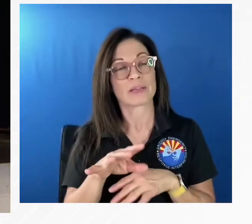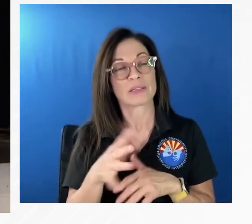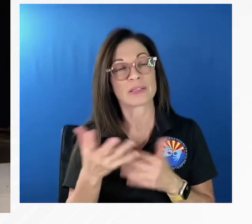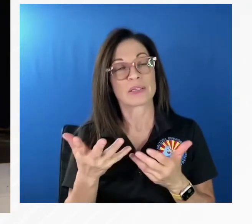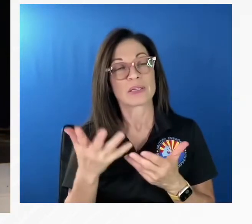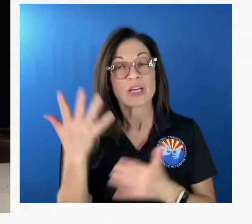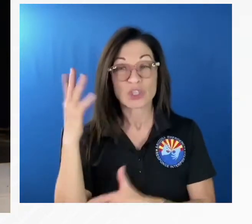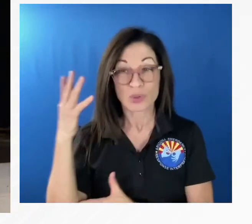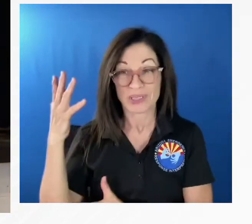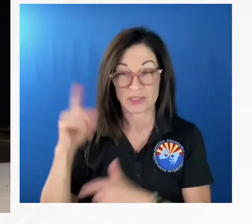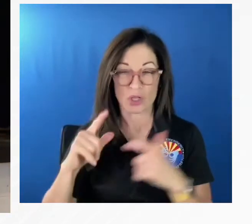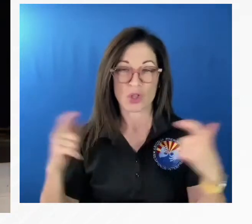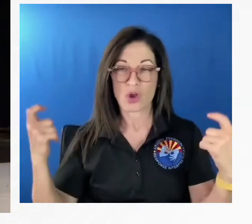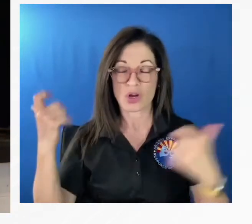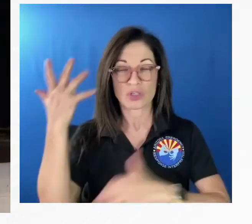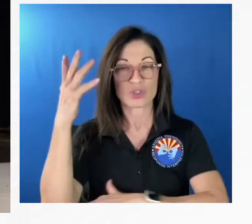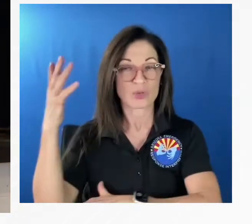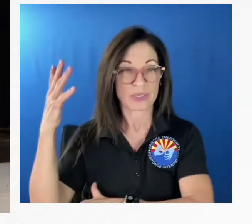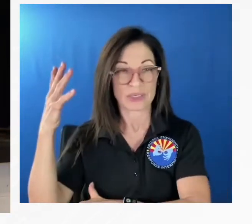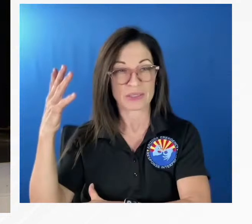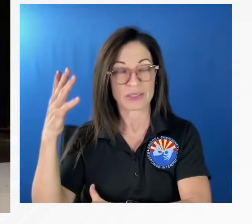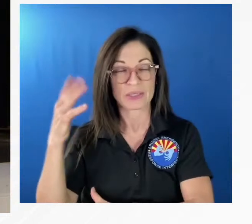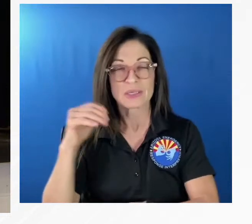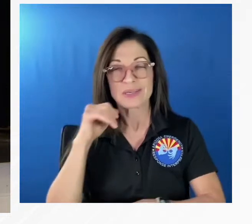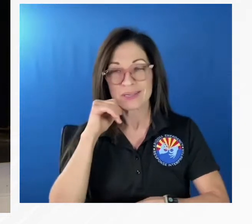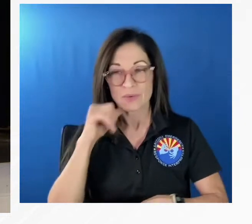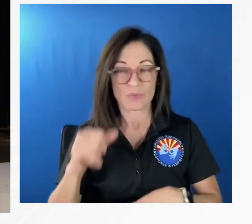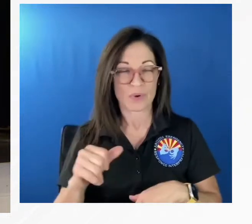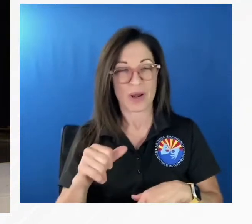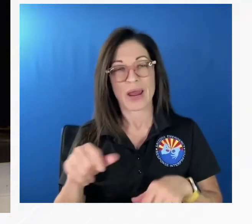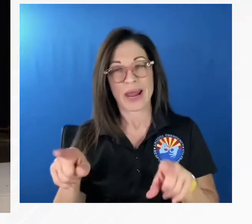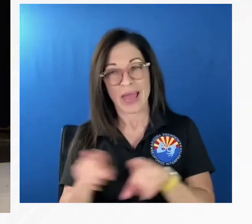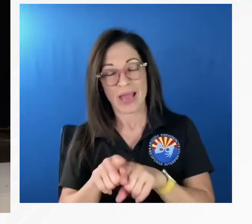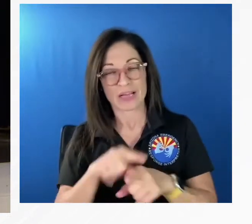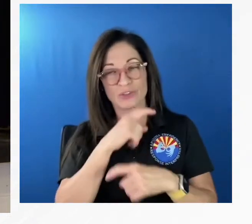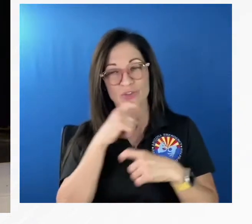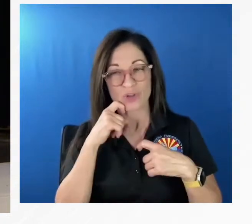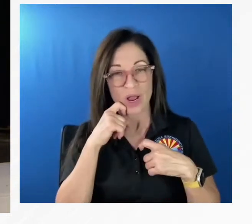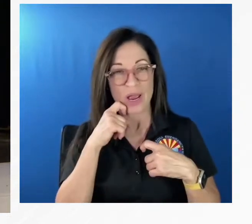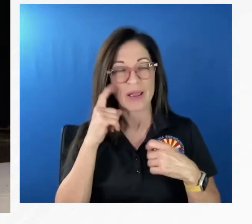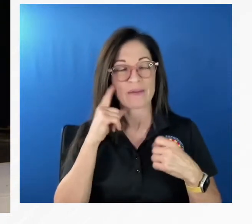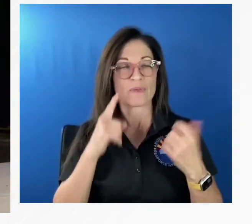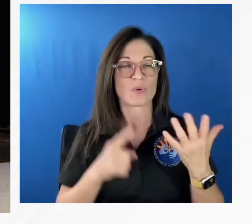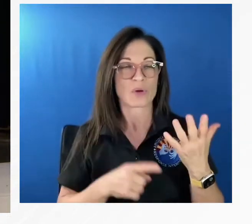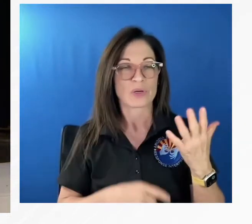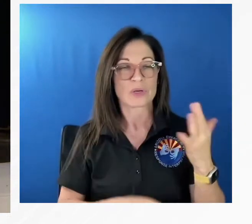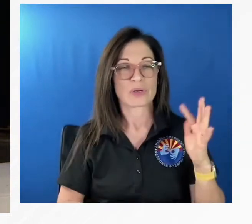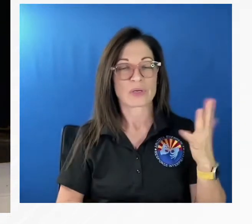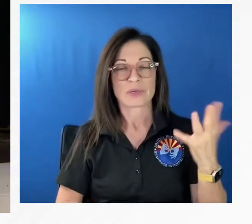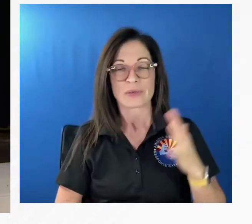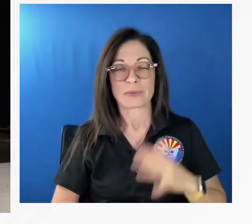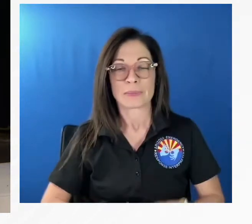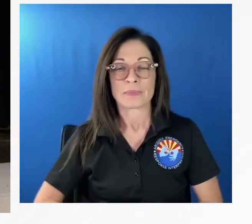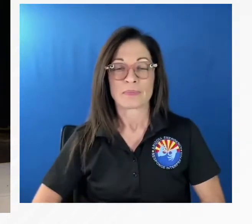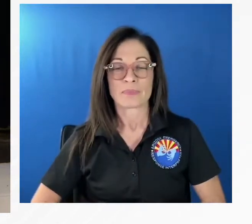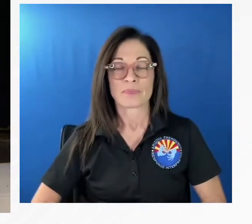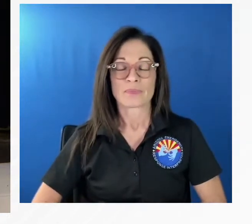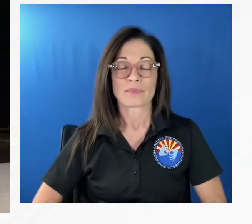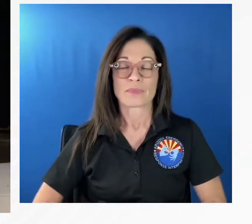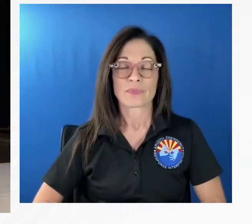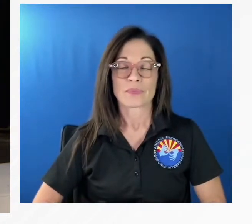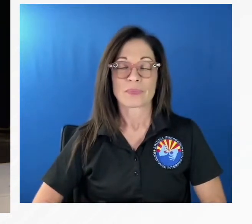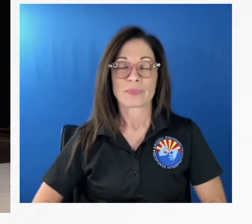the large trees aren't as available for the fire movement. Next slide.